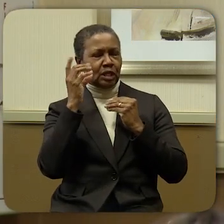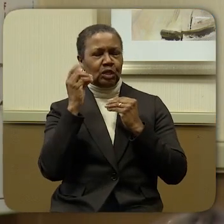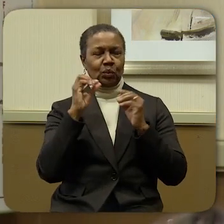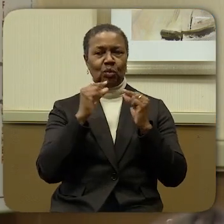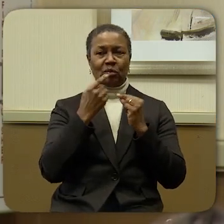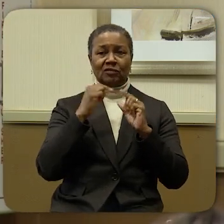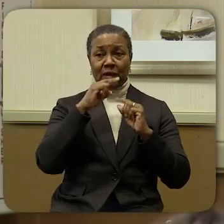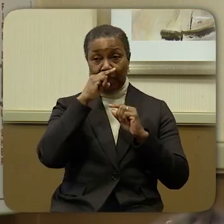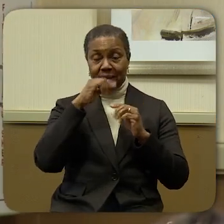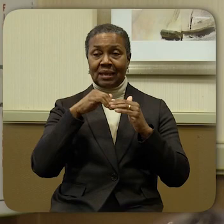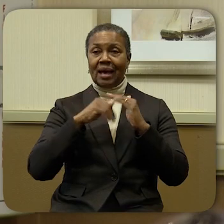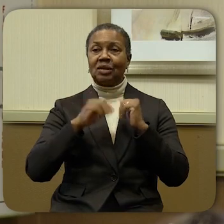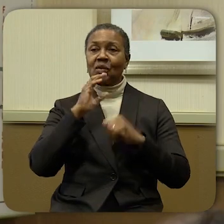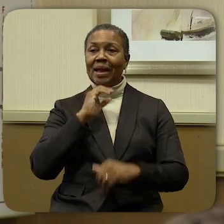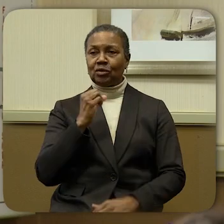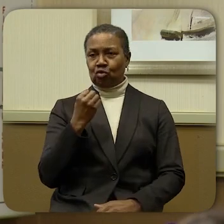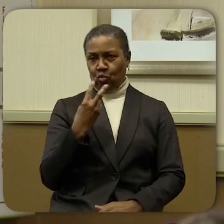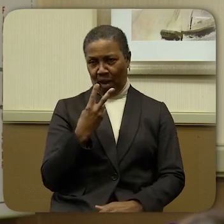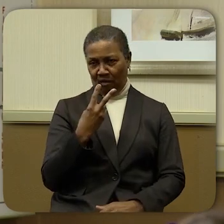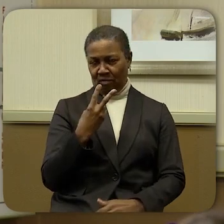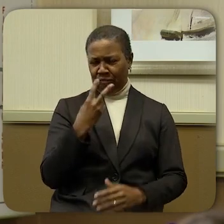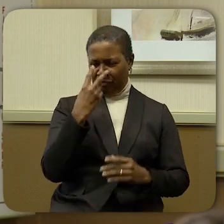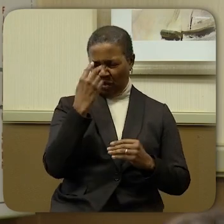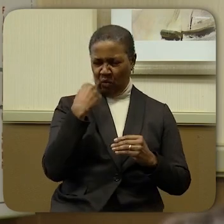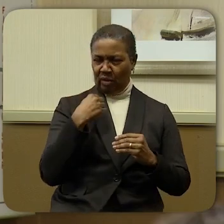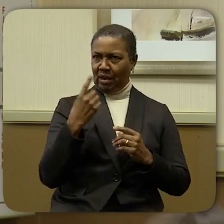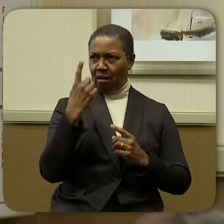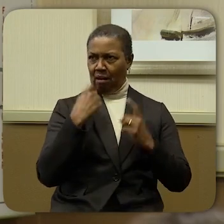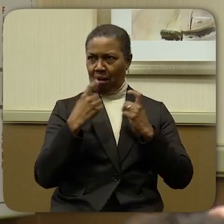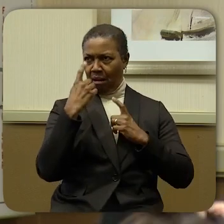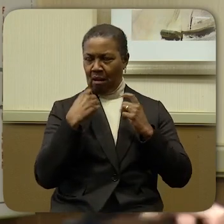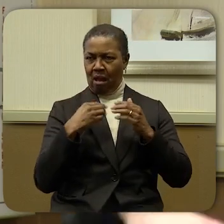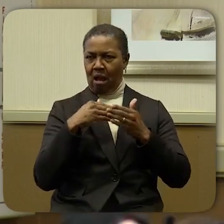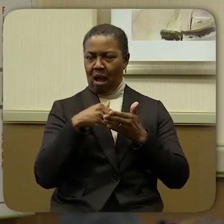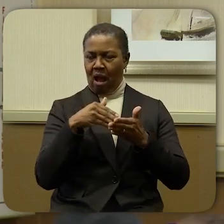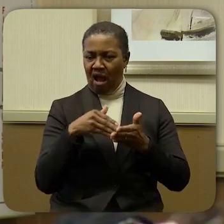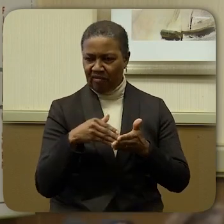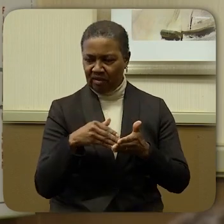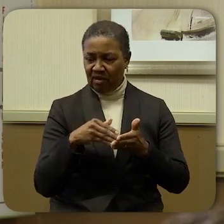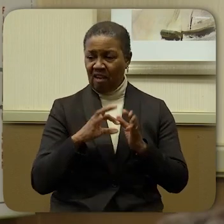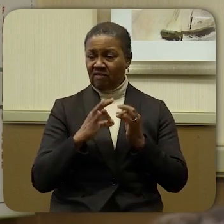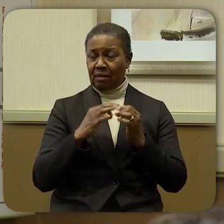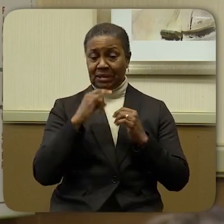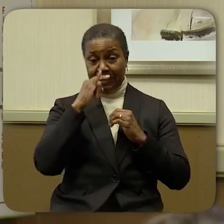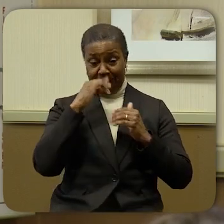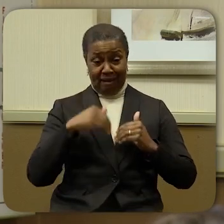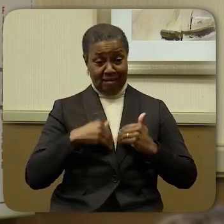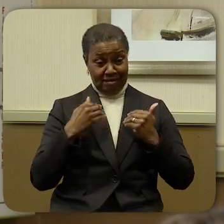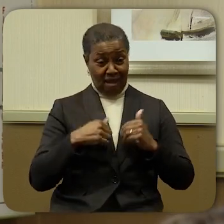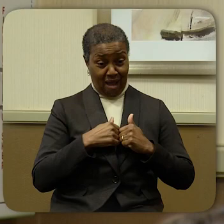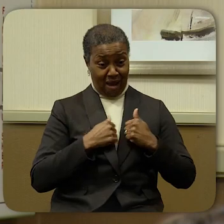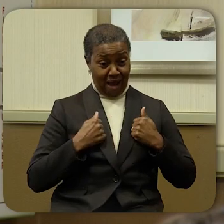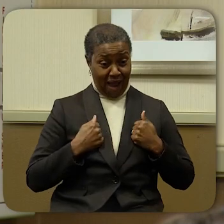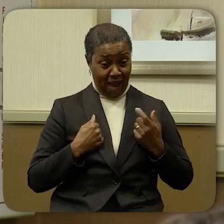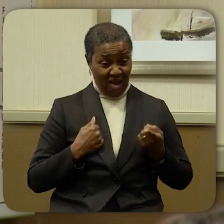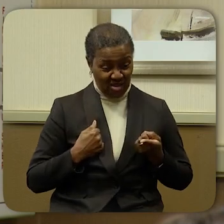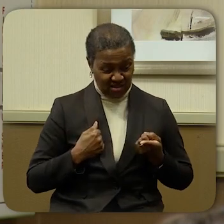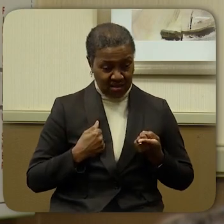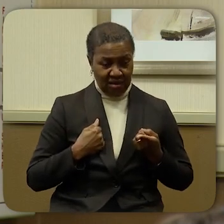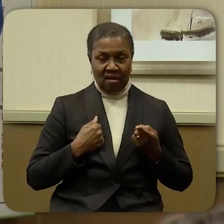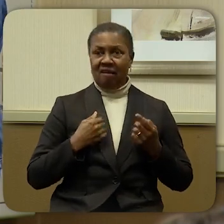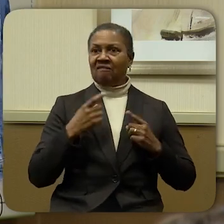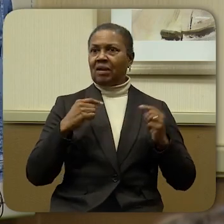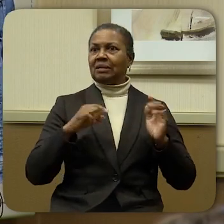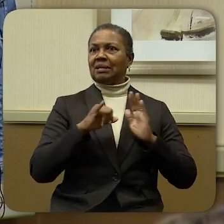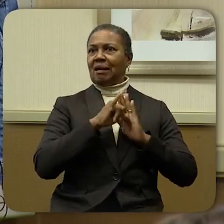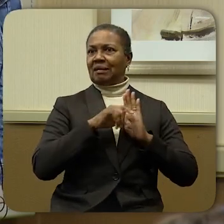groups for kids under the age of 12. It's been a big request that we've gotten for families who have kids who have come out with a multitude of